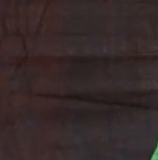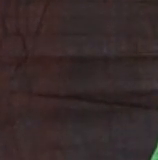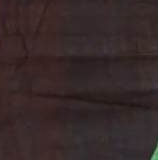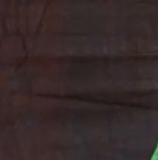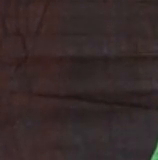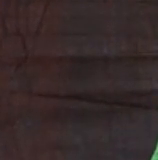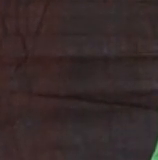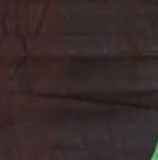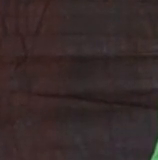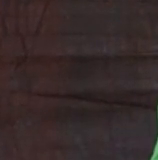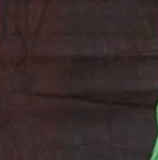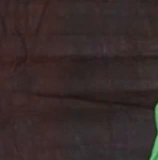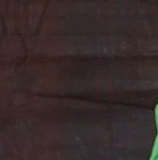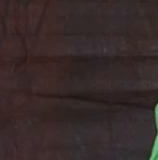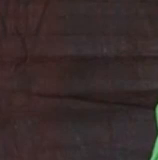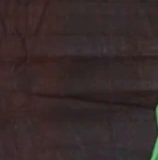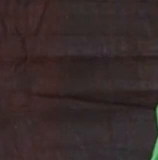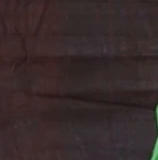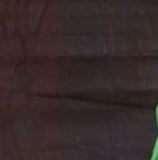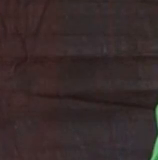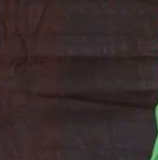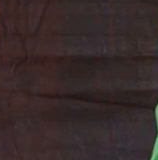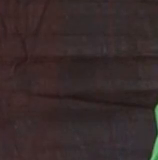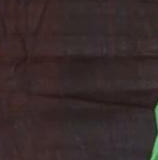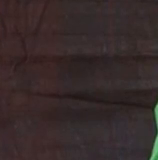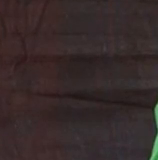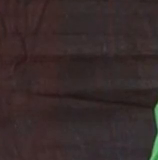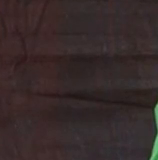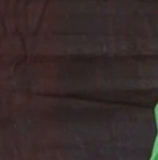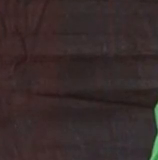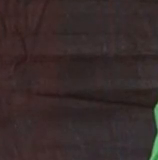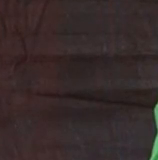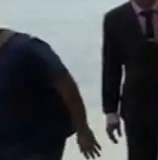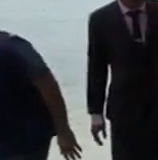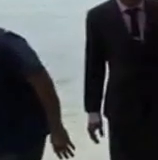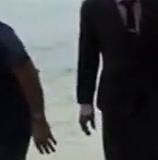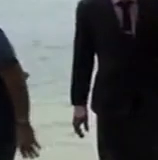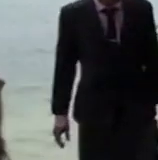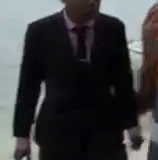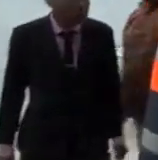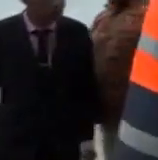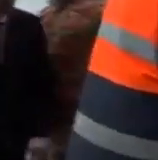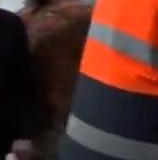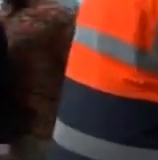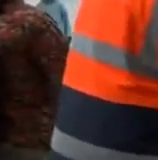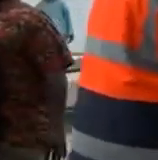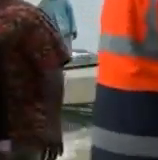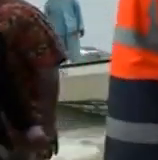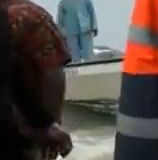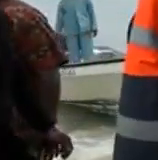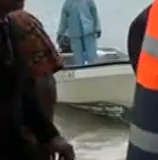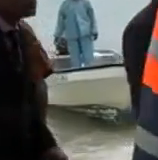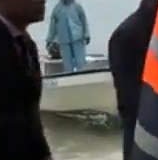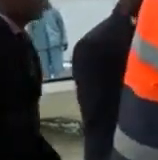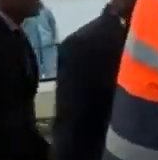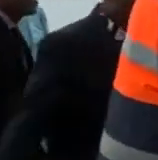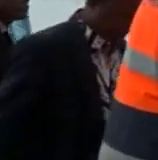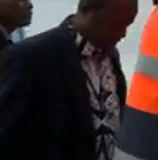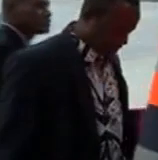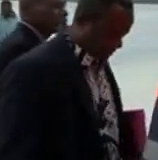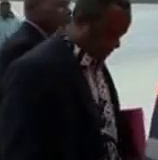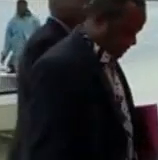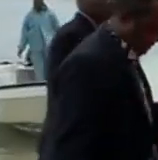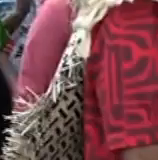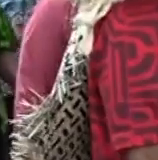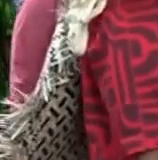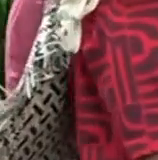aid, online shopping, and for students to have access to online learning. Prime Minister also commissioned the Mbulumbatiki Processing